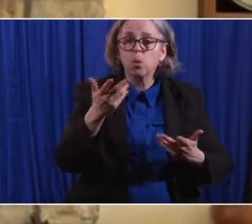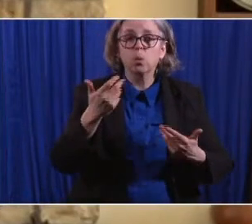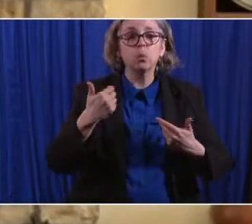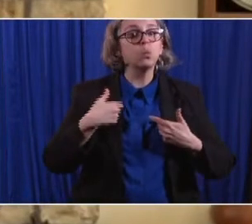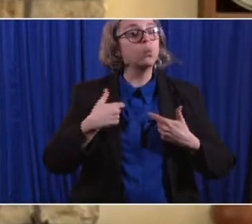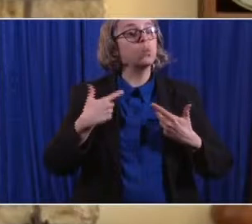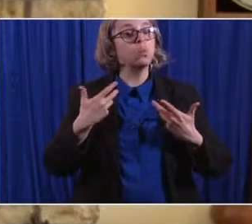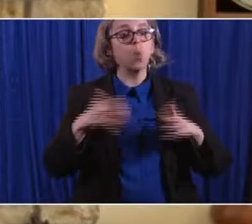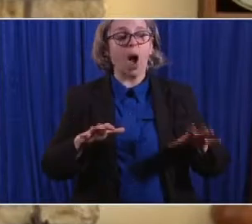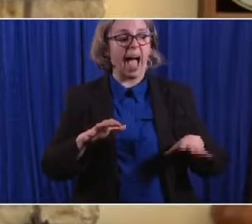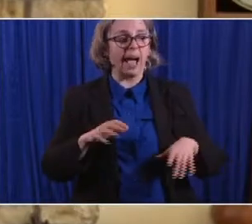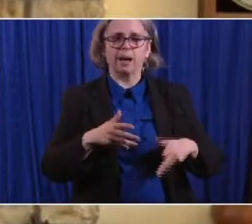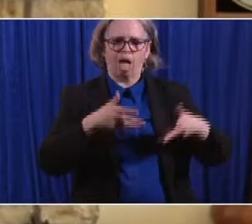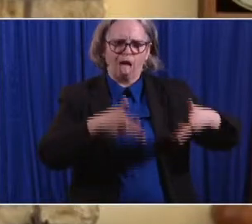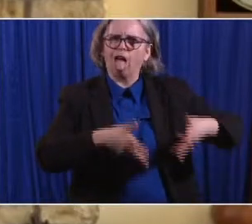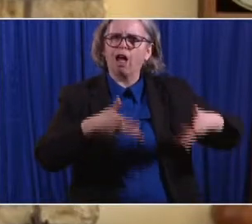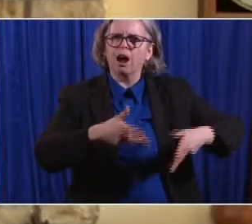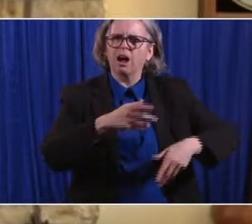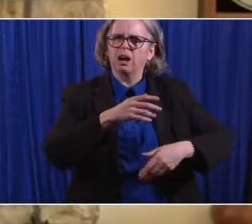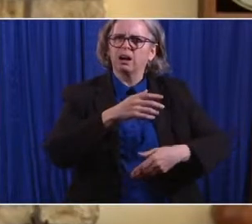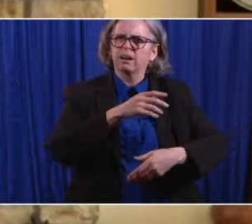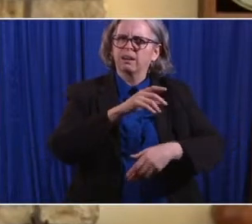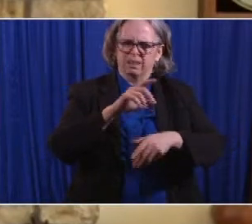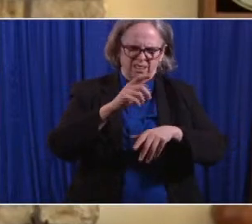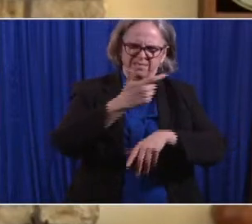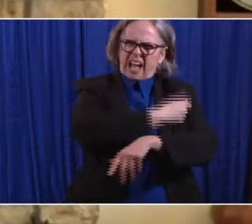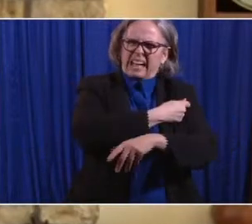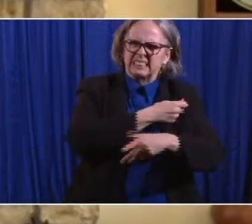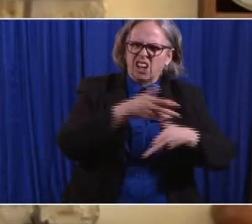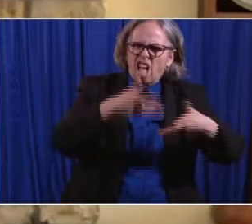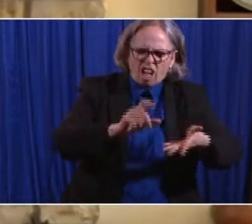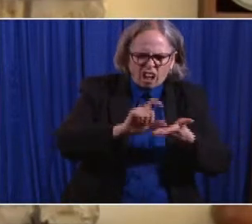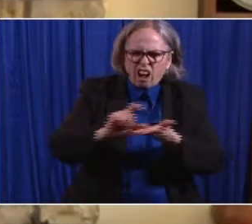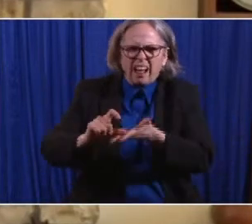vaccine wasted. We know that this is a race